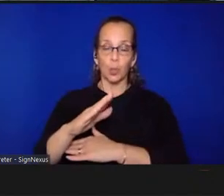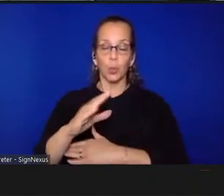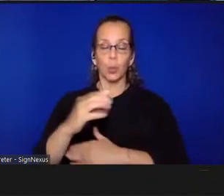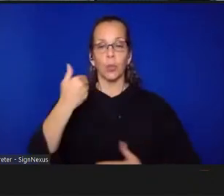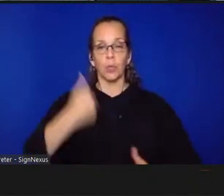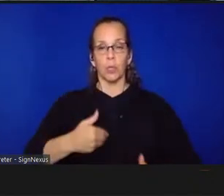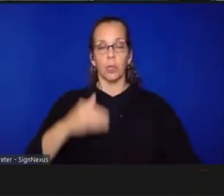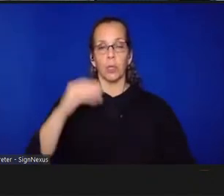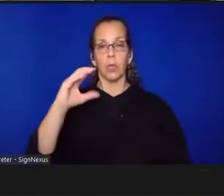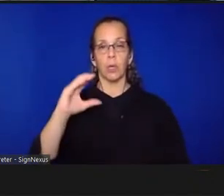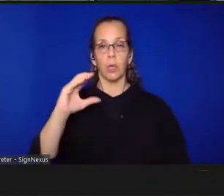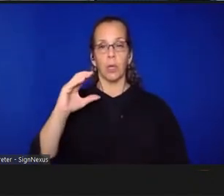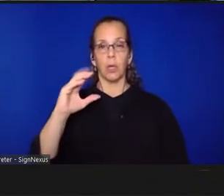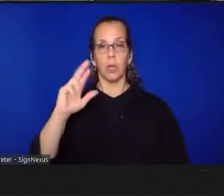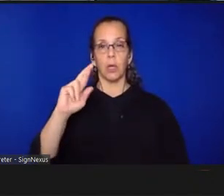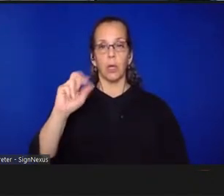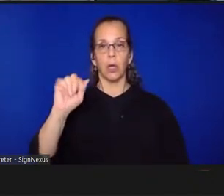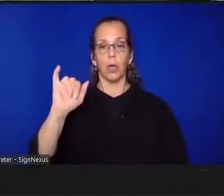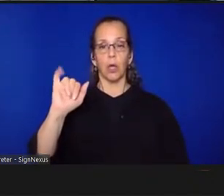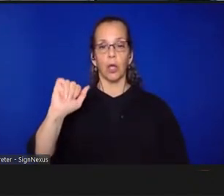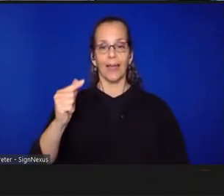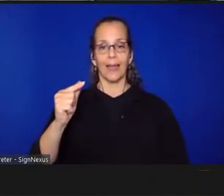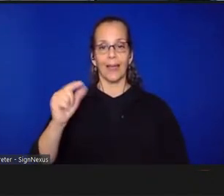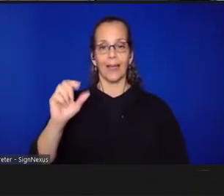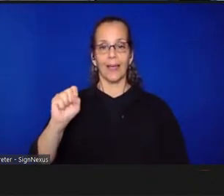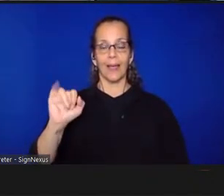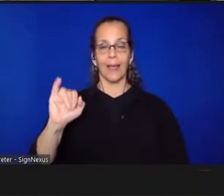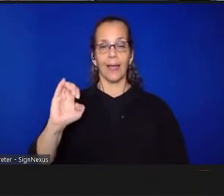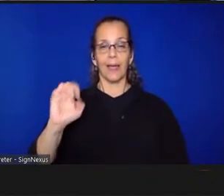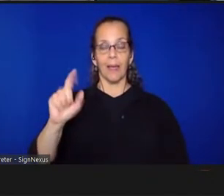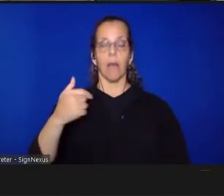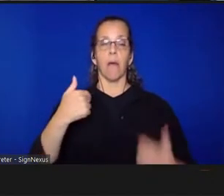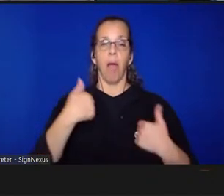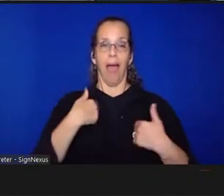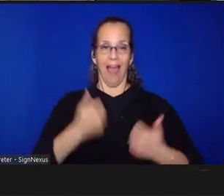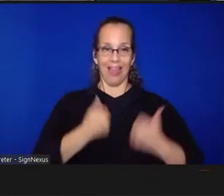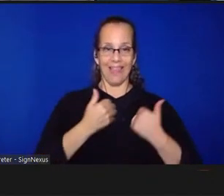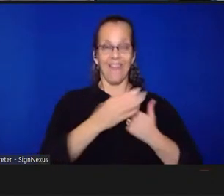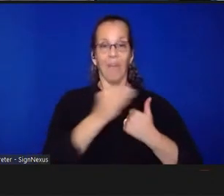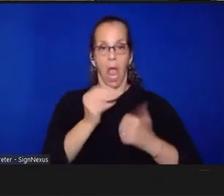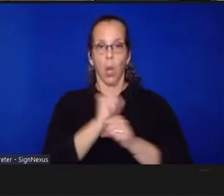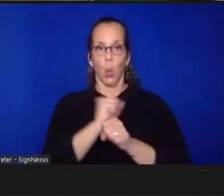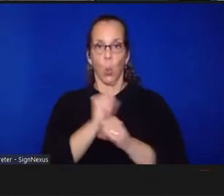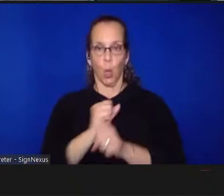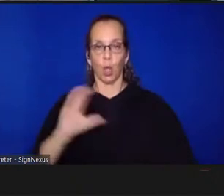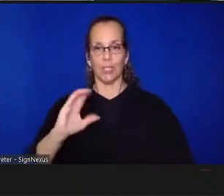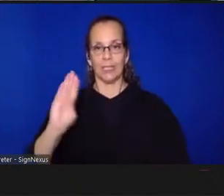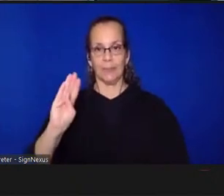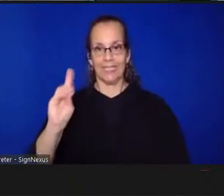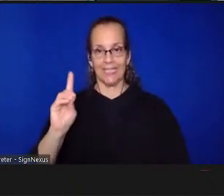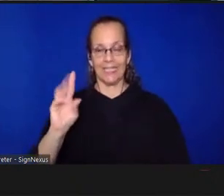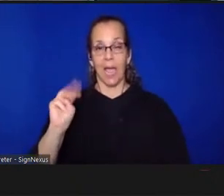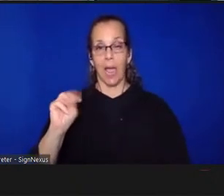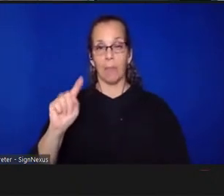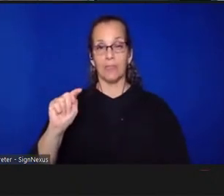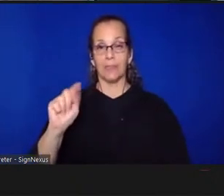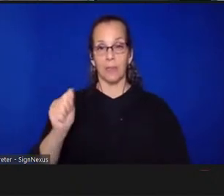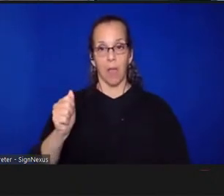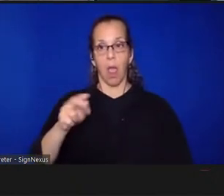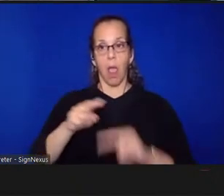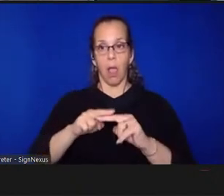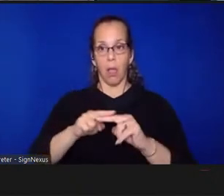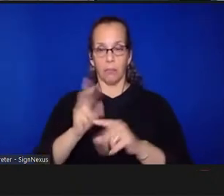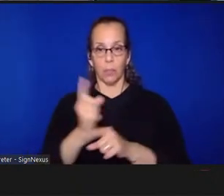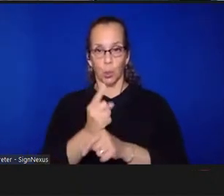I live and work within the proposed Central business district I am an MTA transportation writer and supporter